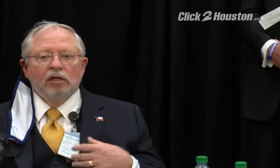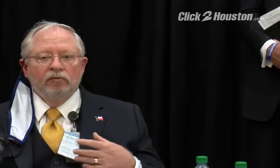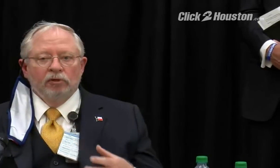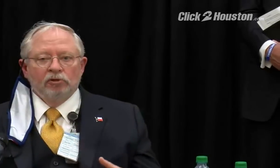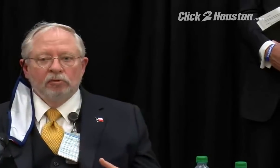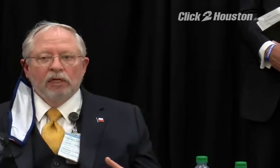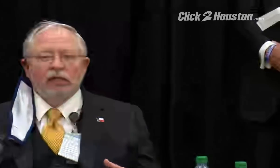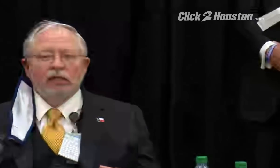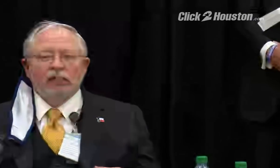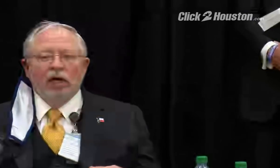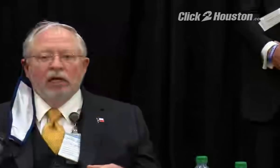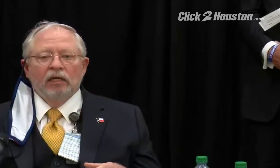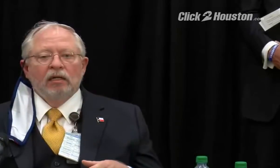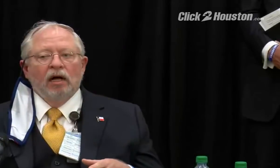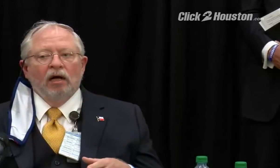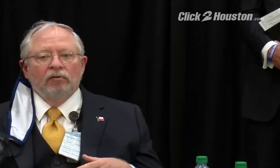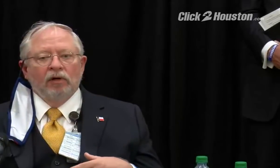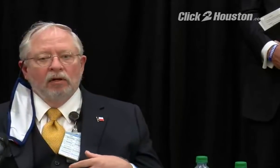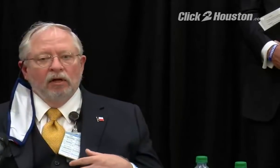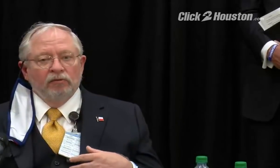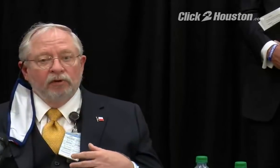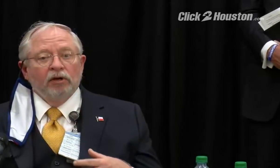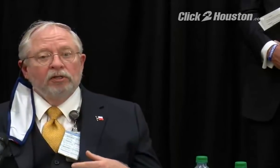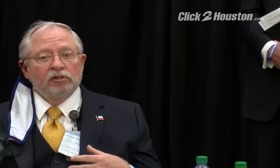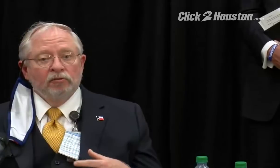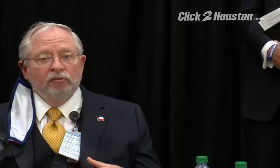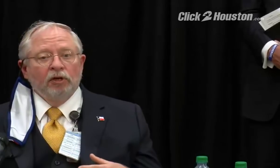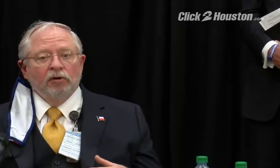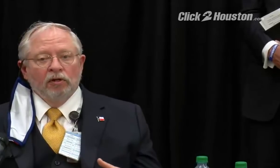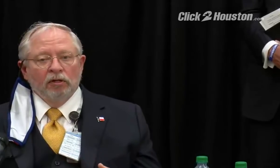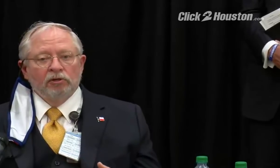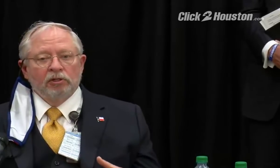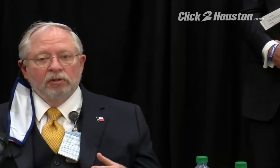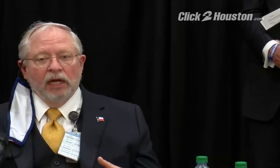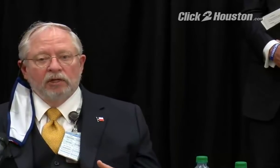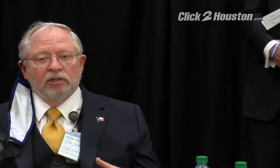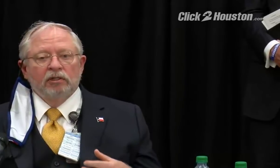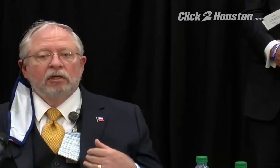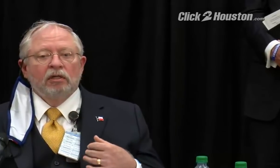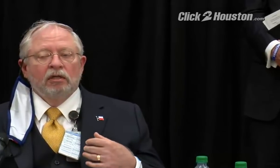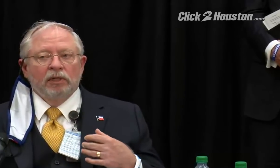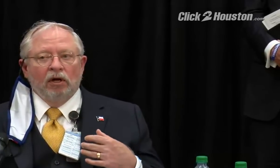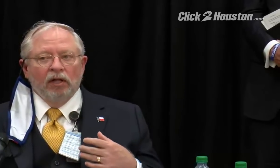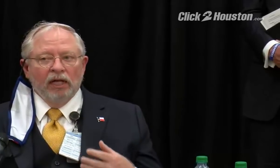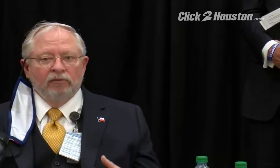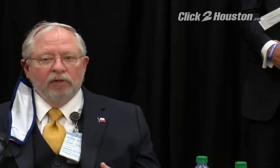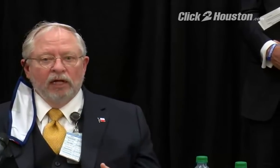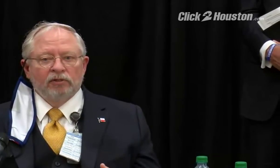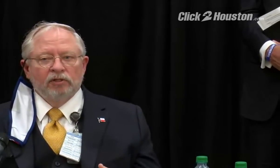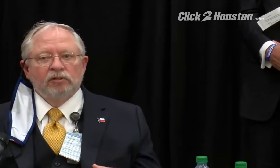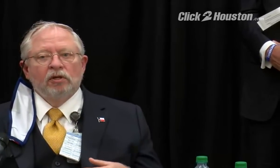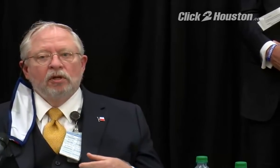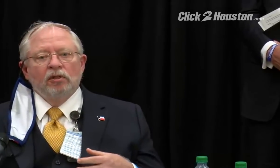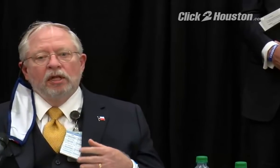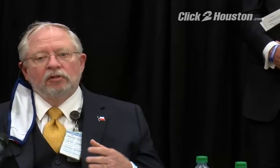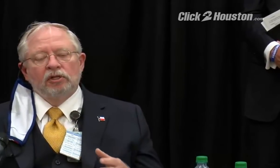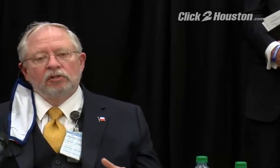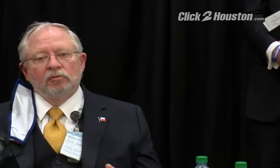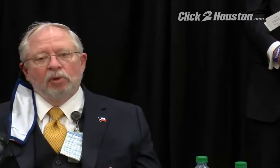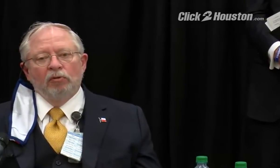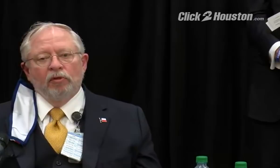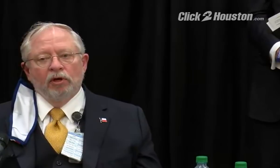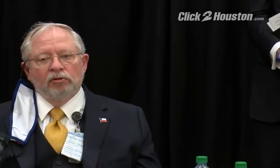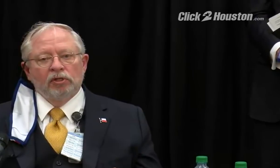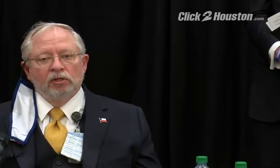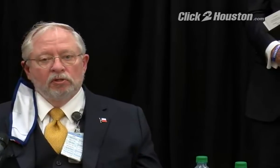it's infused directly into the body, of a very severe allergic reaction that we call anaphylaxis. The